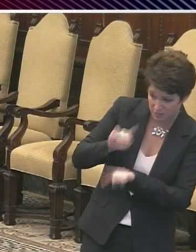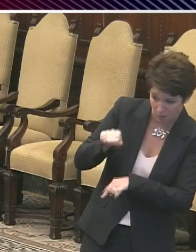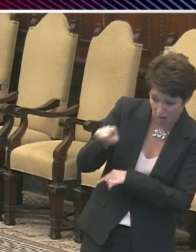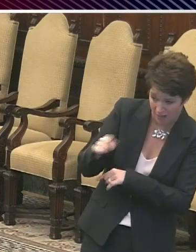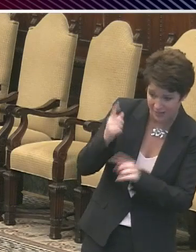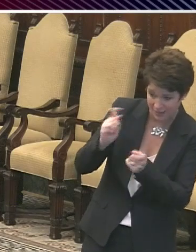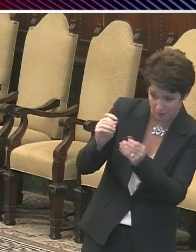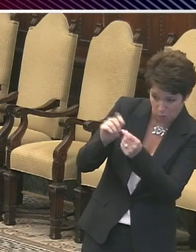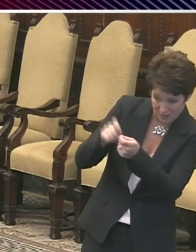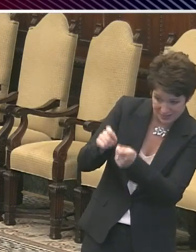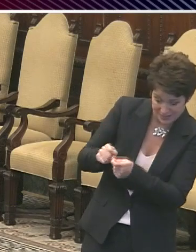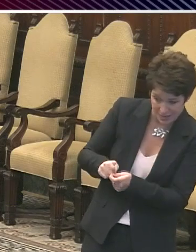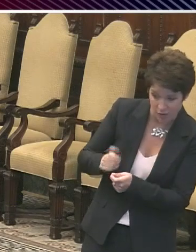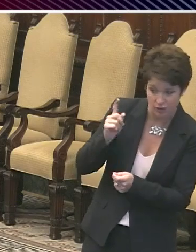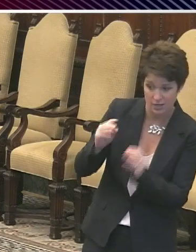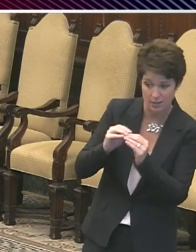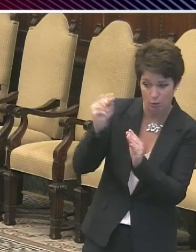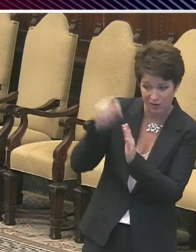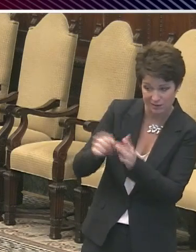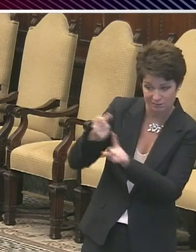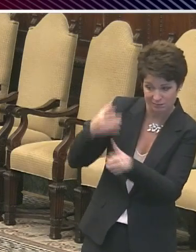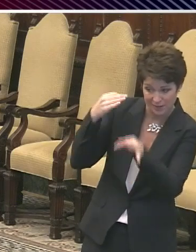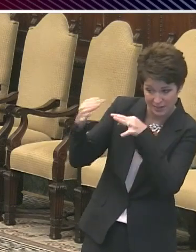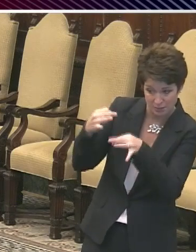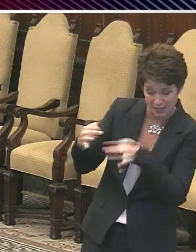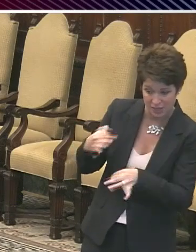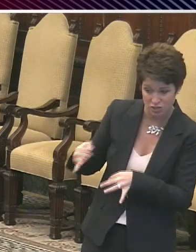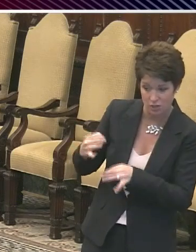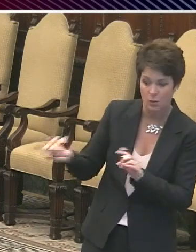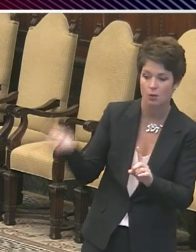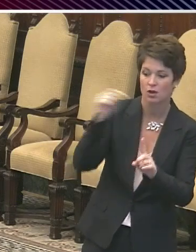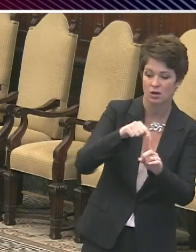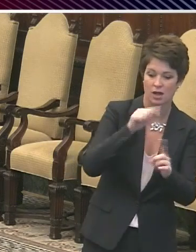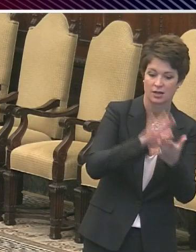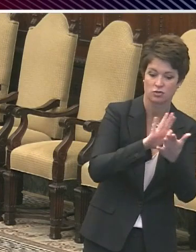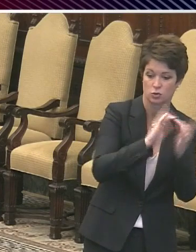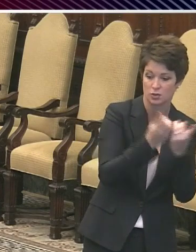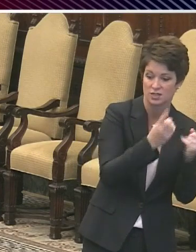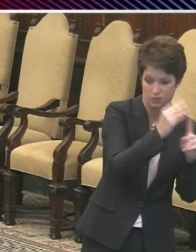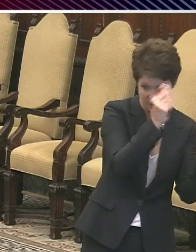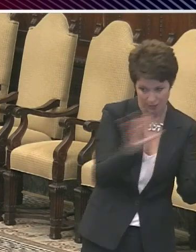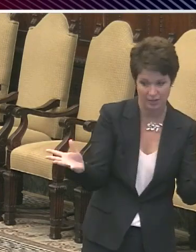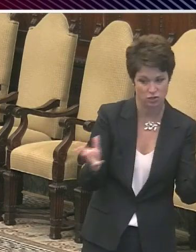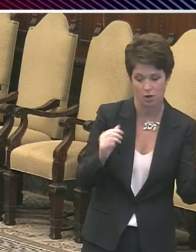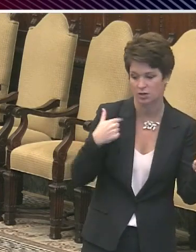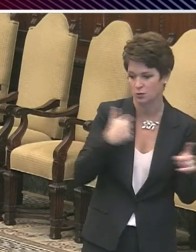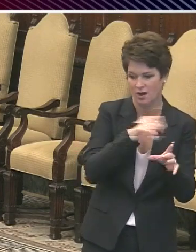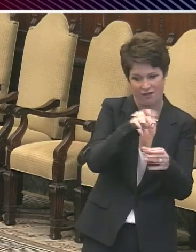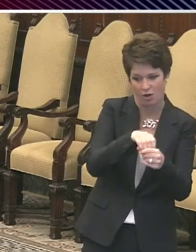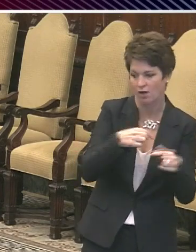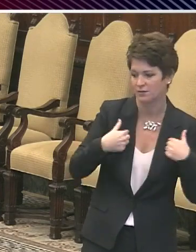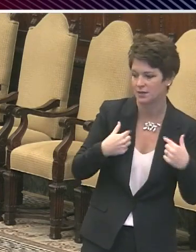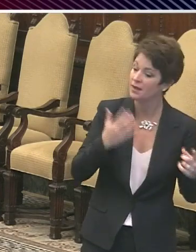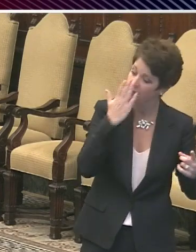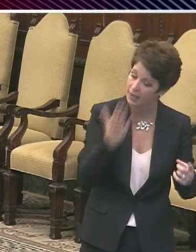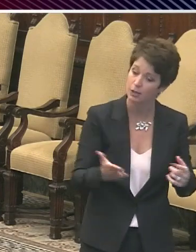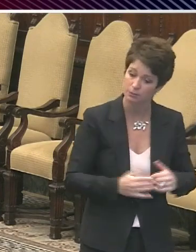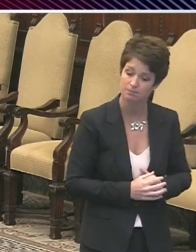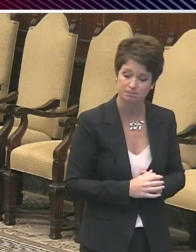you more detail. If you still need additional detail, we'll circle back. Okay, that was it. Thank